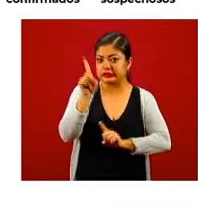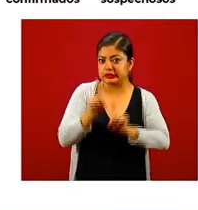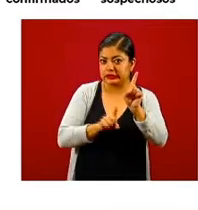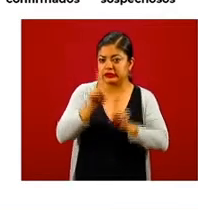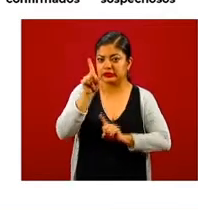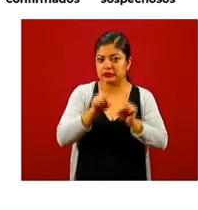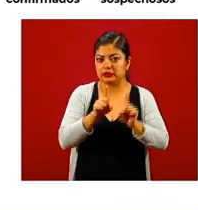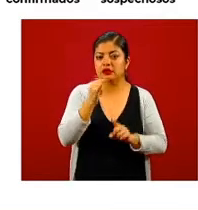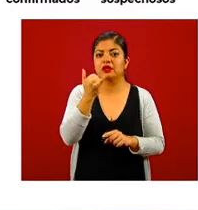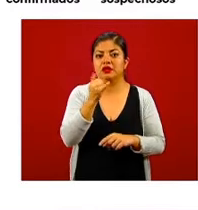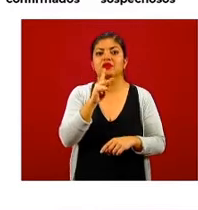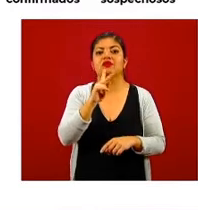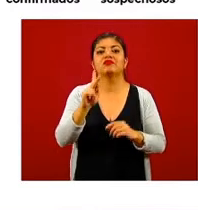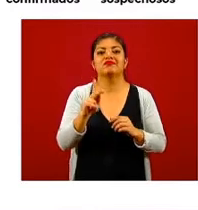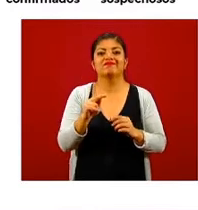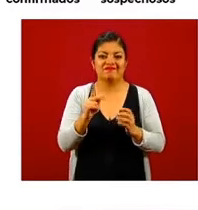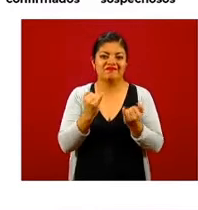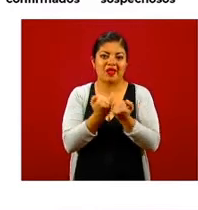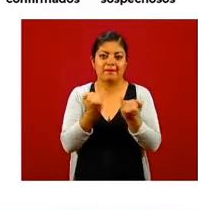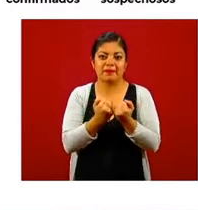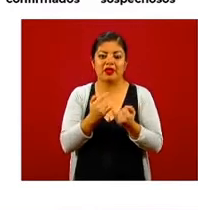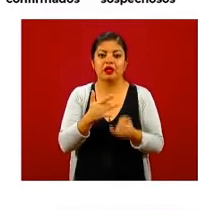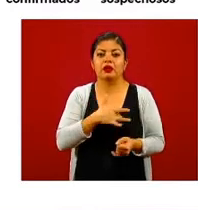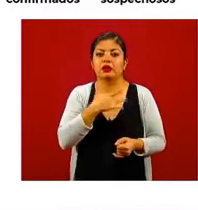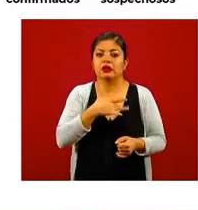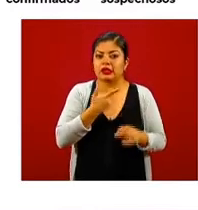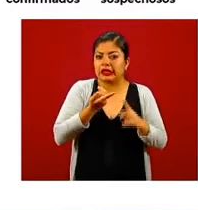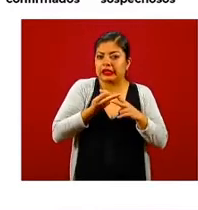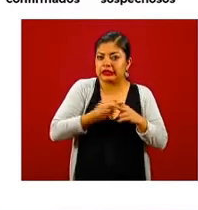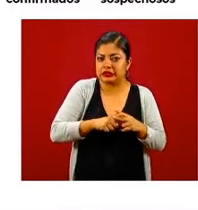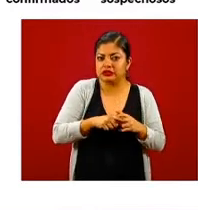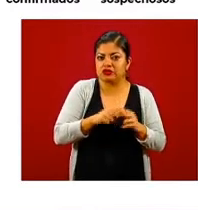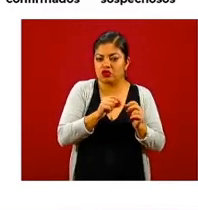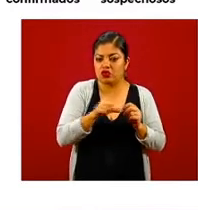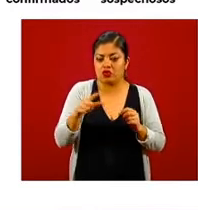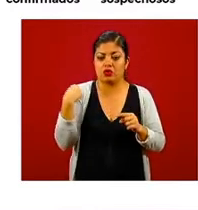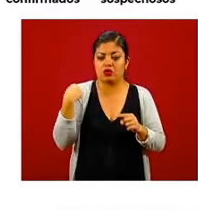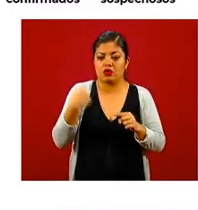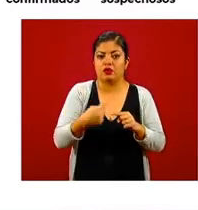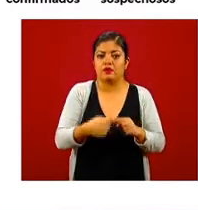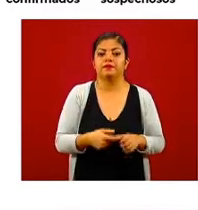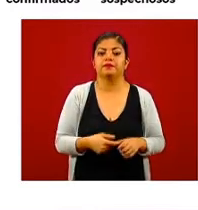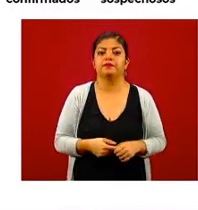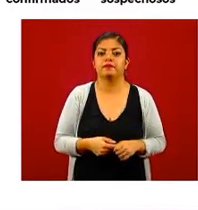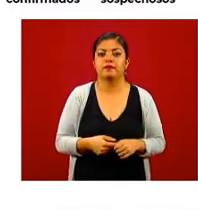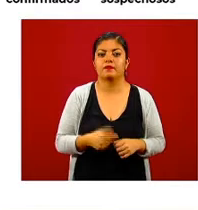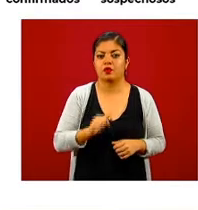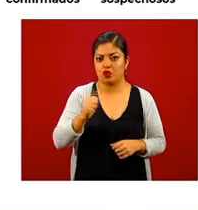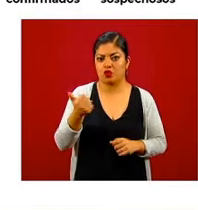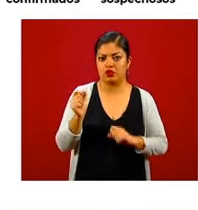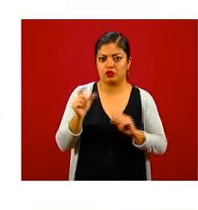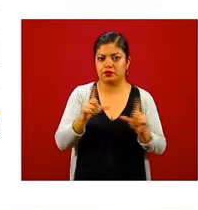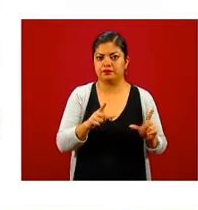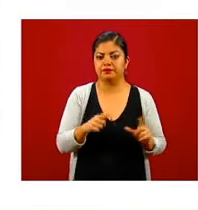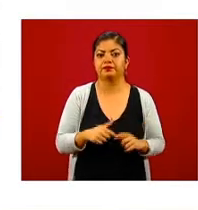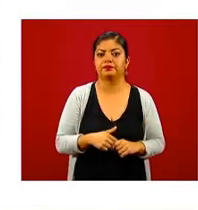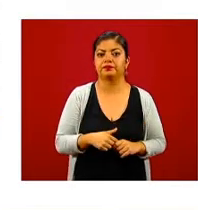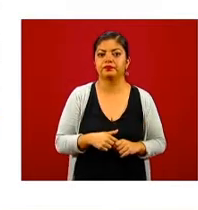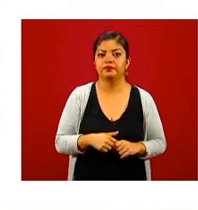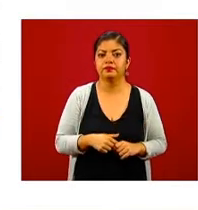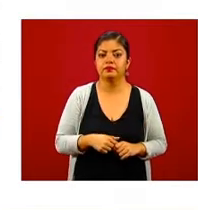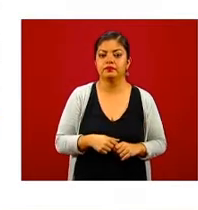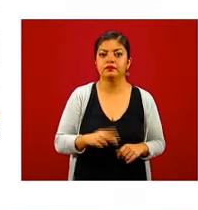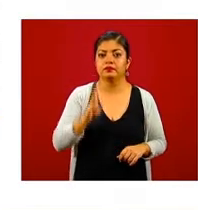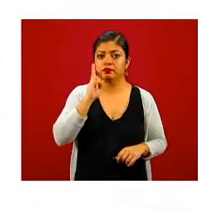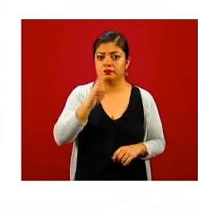is in maroon. And then the yellow are the suspected cases. You can also see that they are registered by